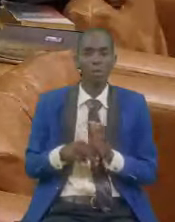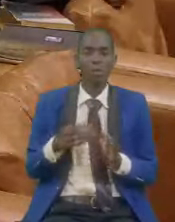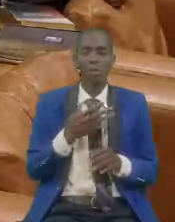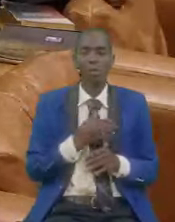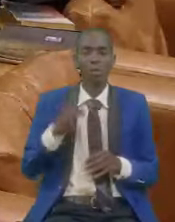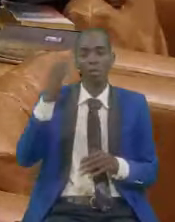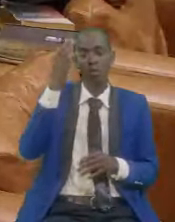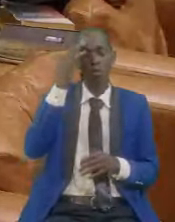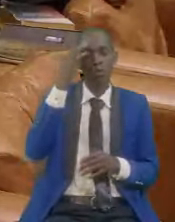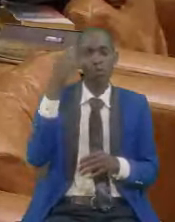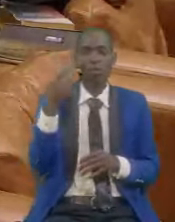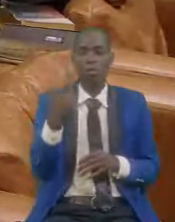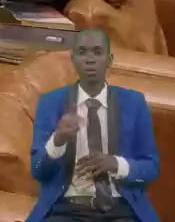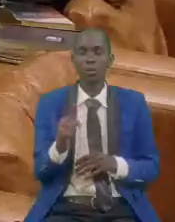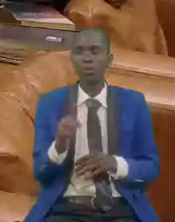superfluity,